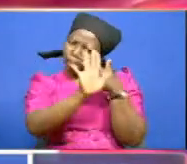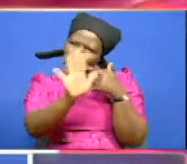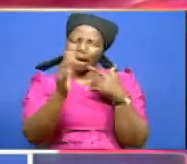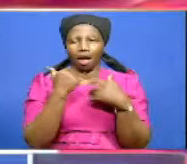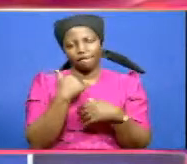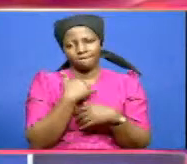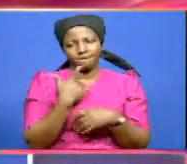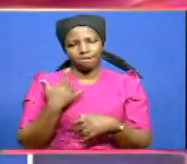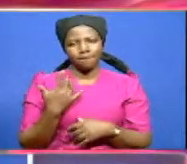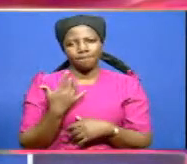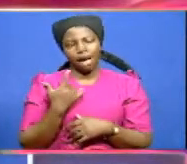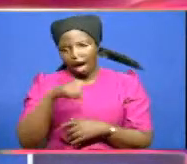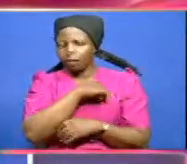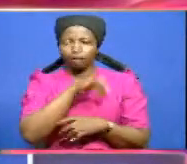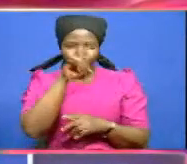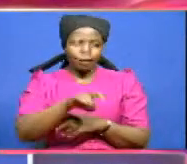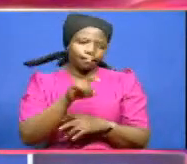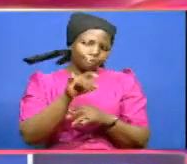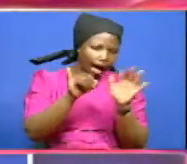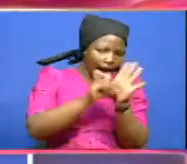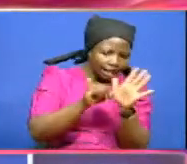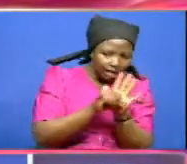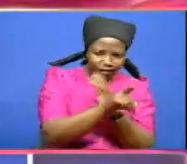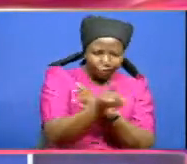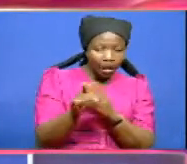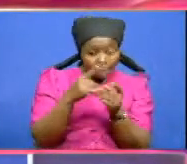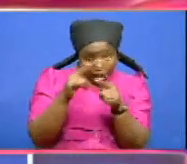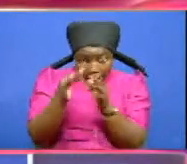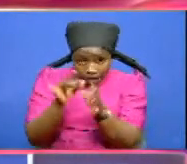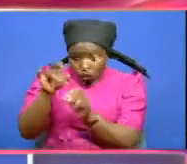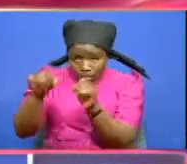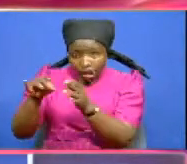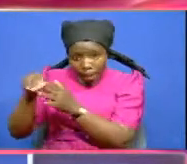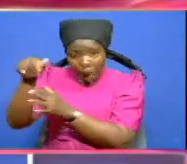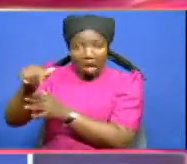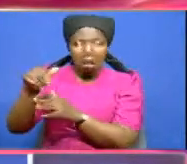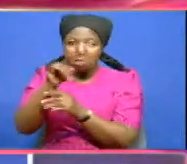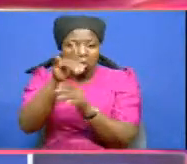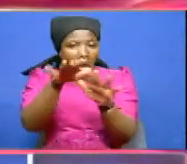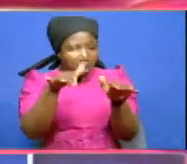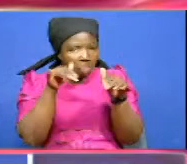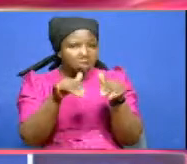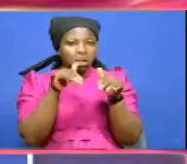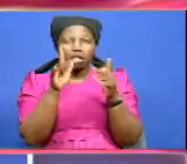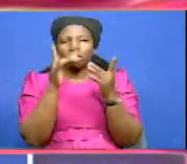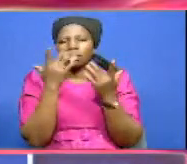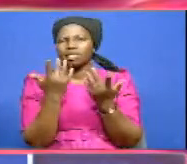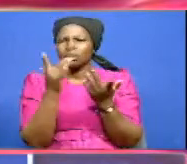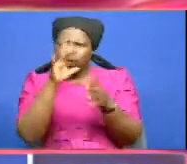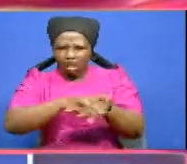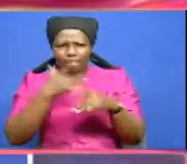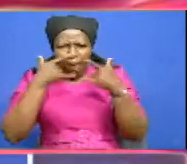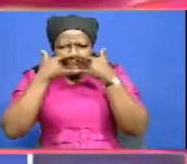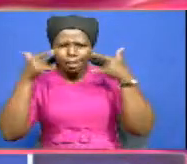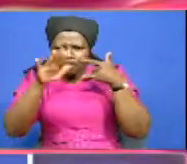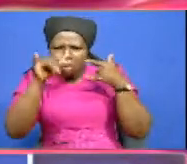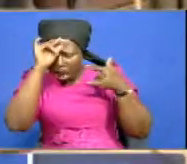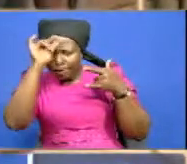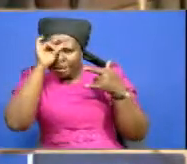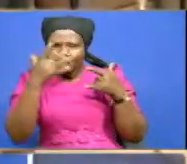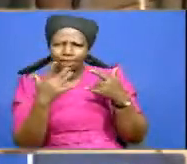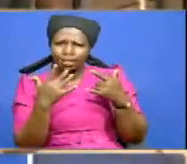to identify them. But if you can afford and you are waiting to get masks from government, then